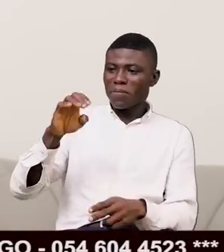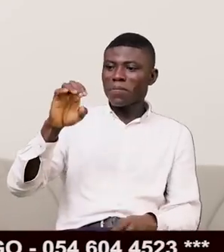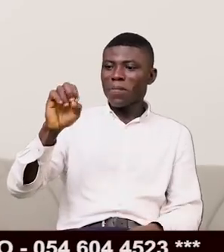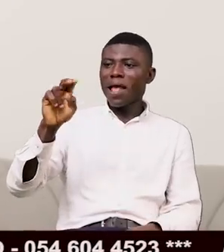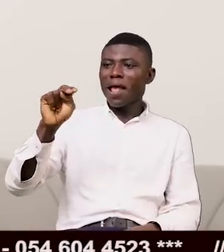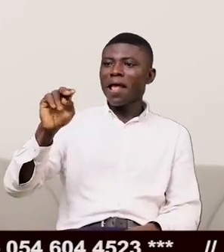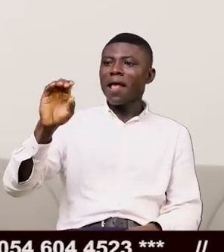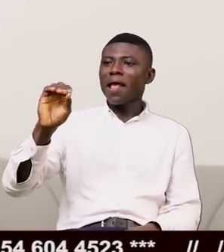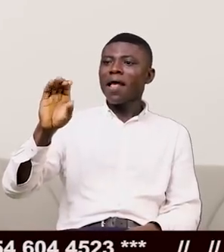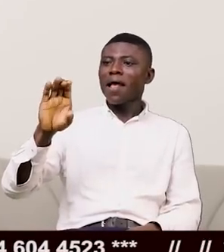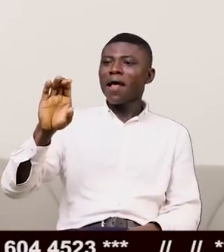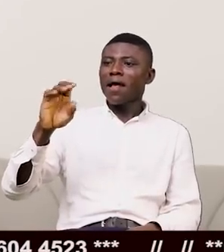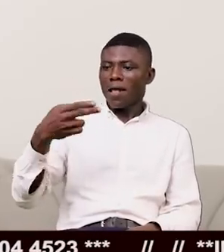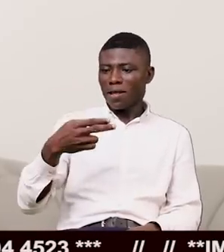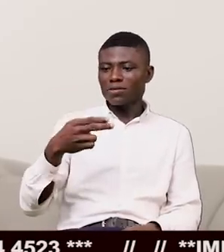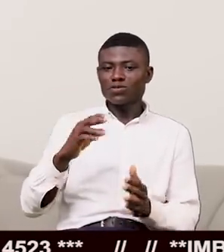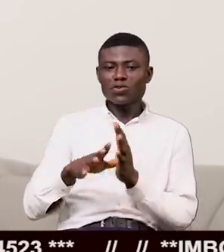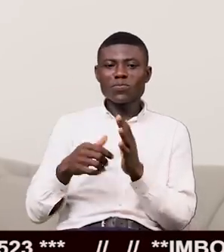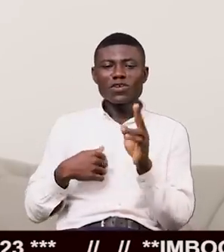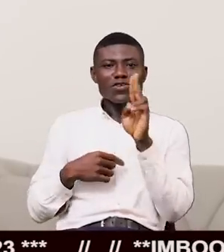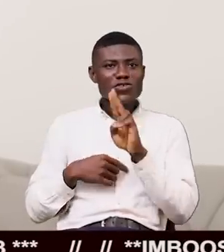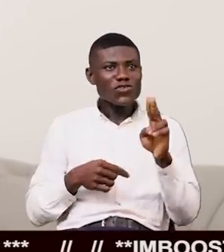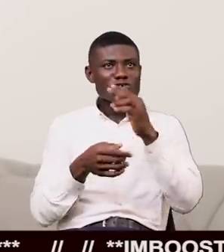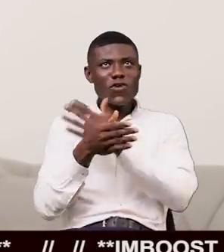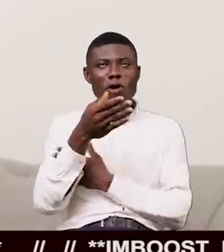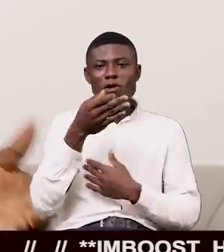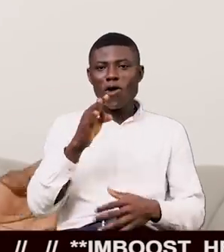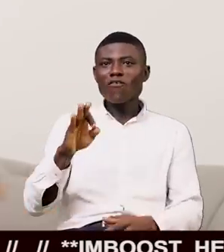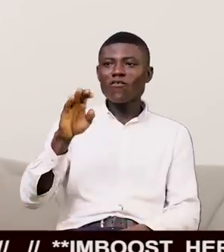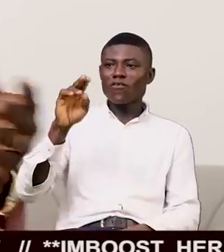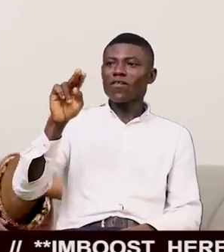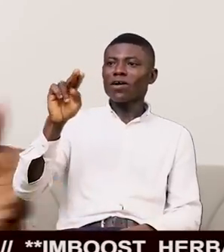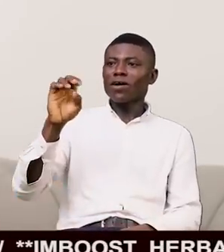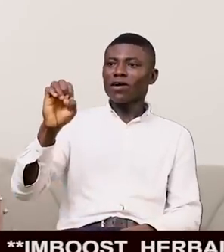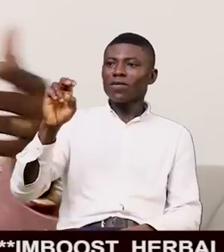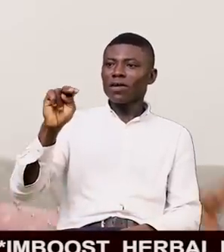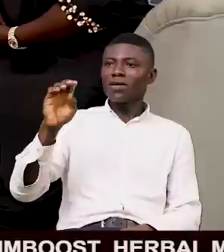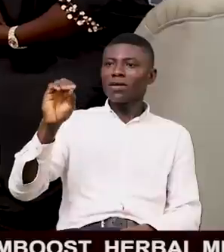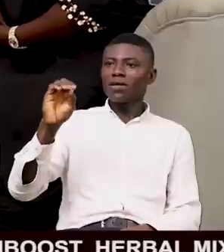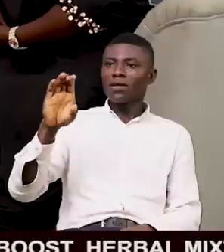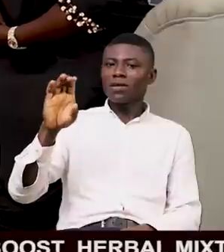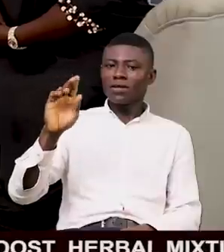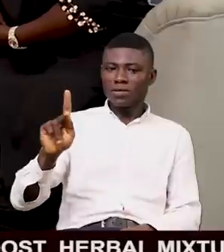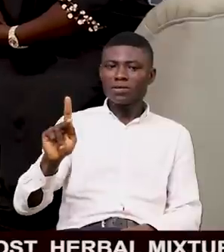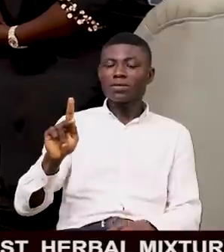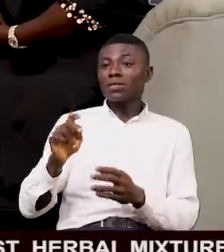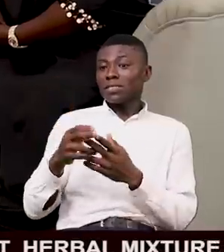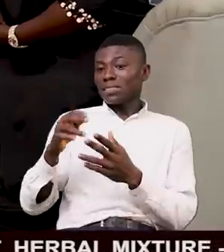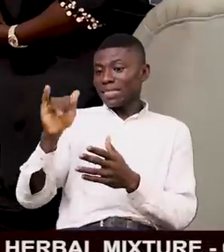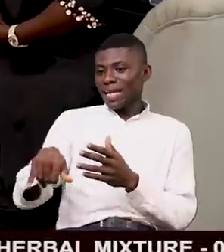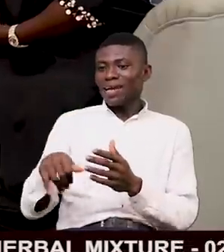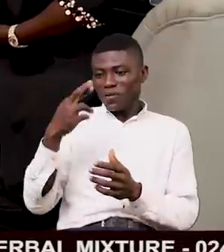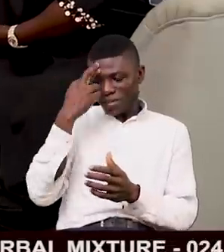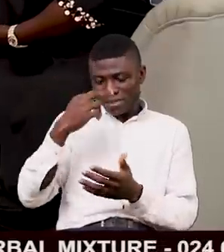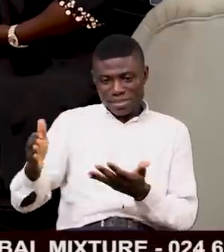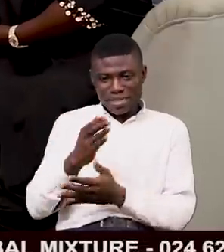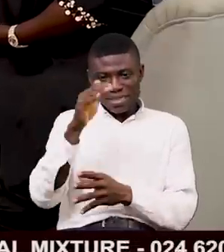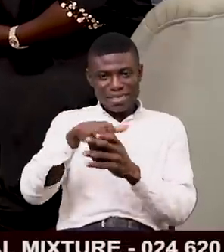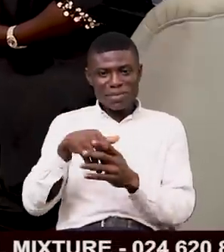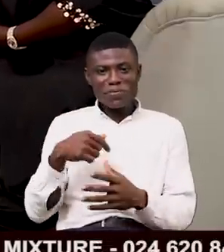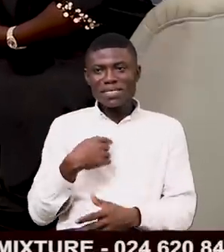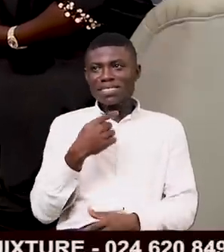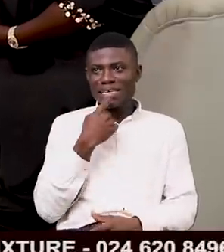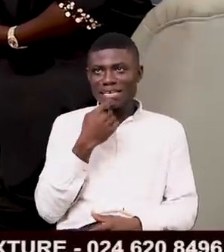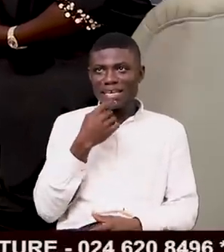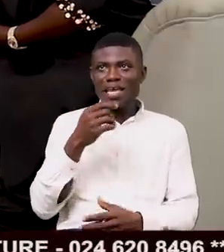ne mame ntwusi God of Enoch. So that is high, and then God of Enoch, how Ebetom. Now, me be sure he